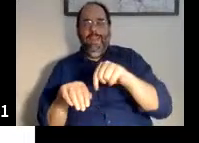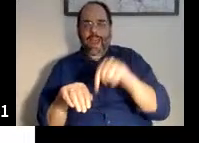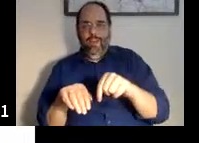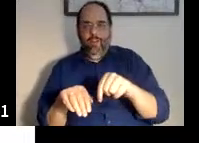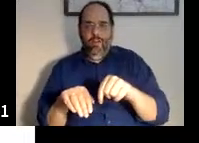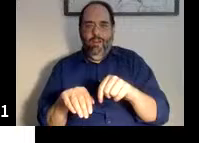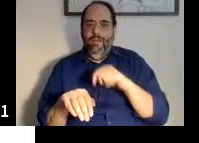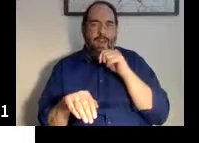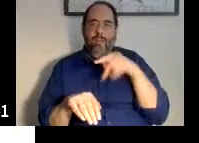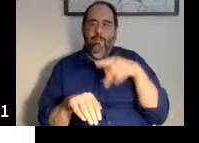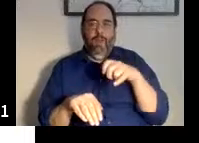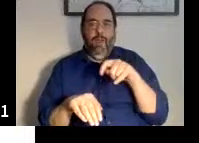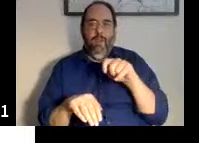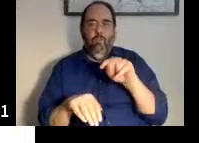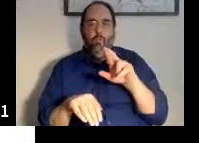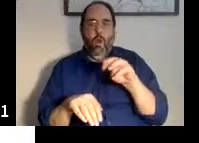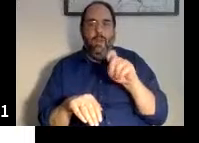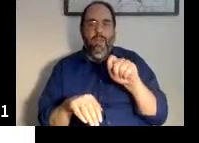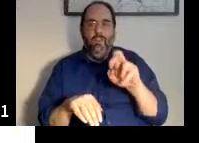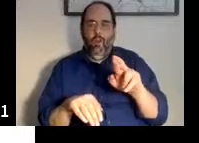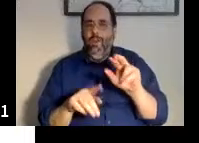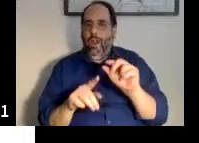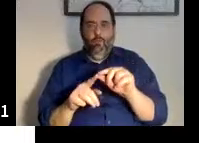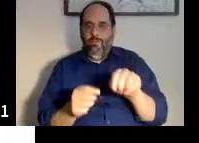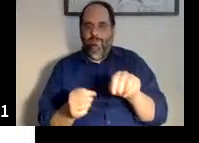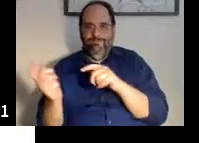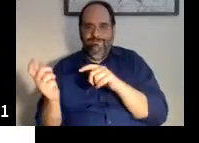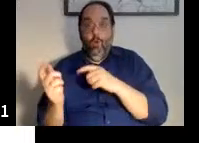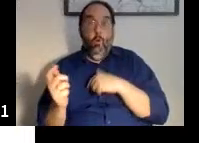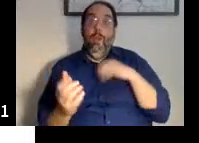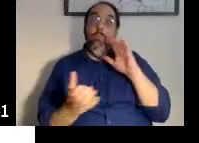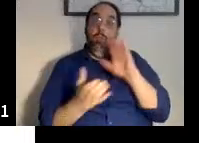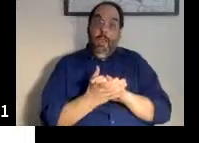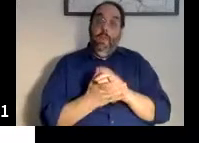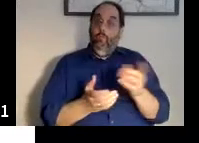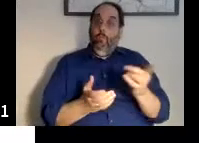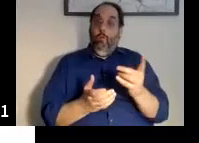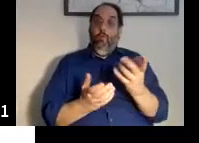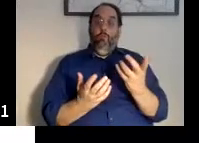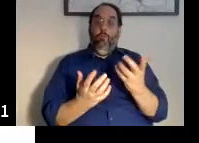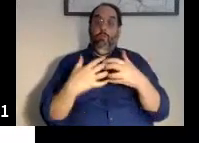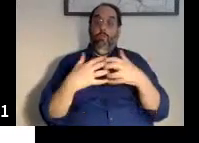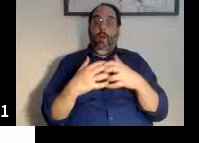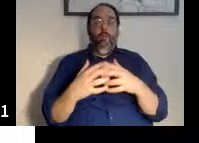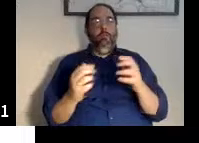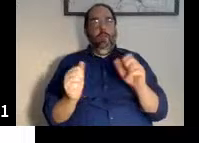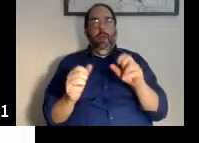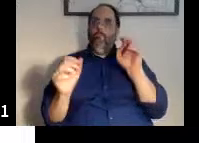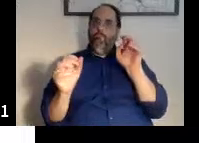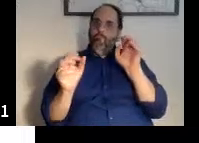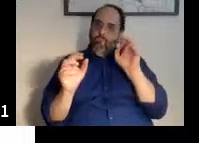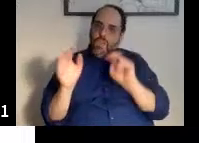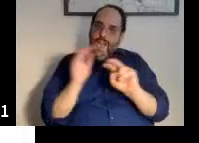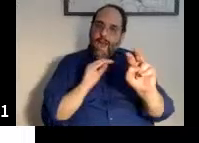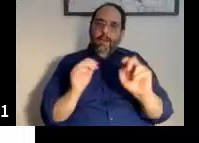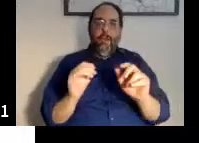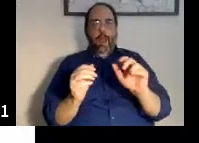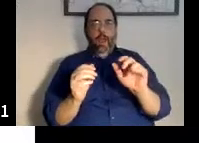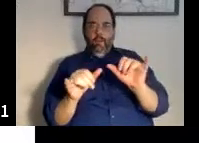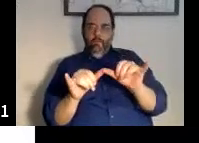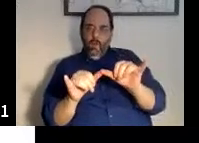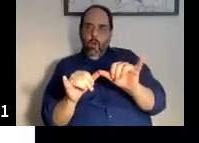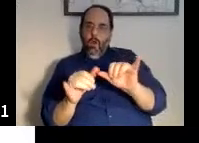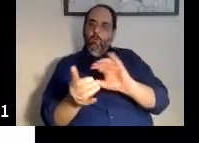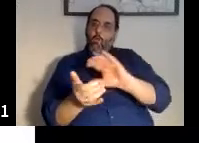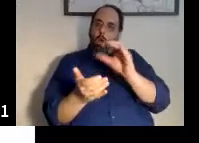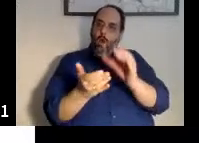rotational penetrometer. The Access Board believes greatly in these devices being able to predict and quantify the values that